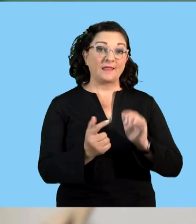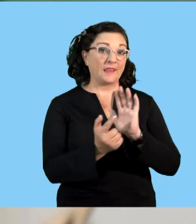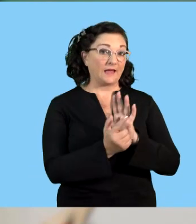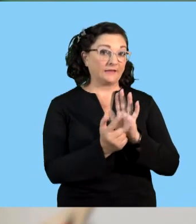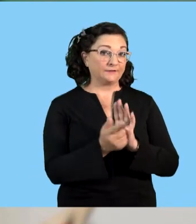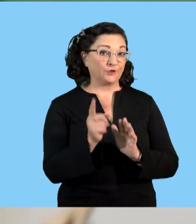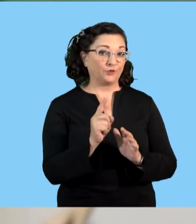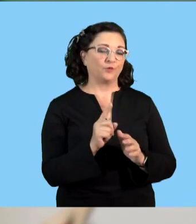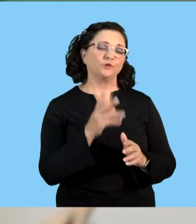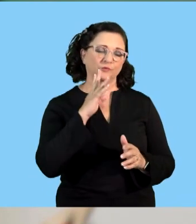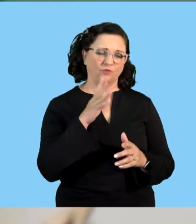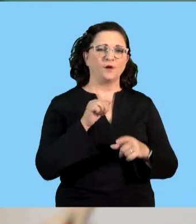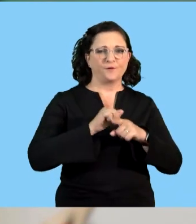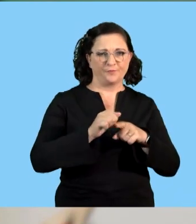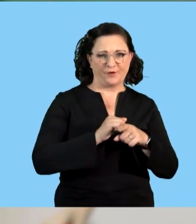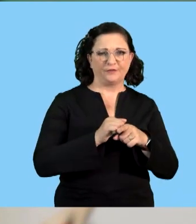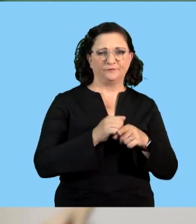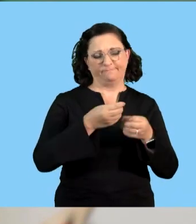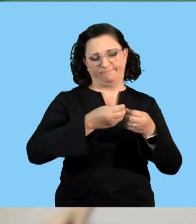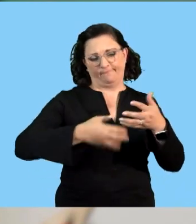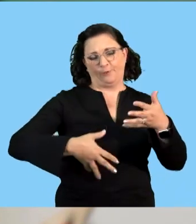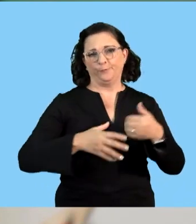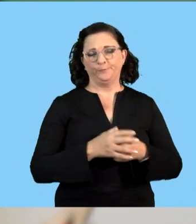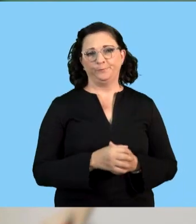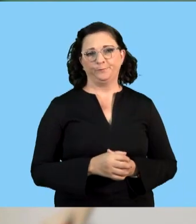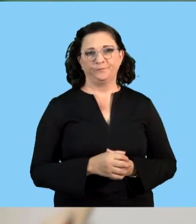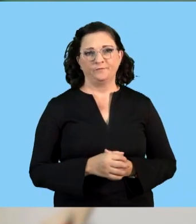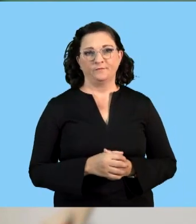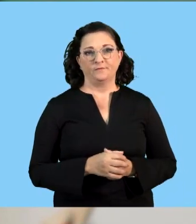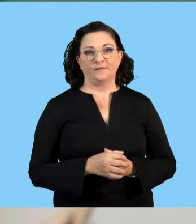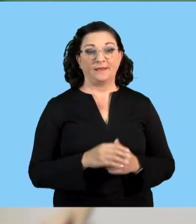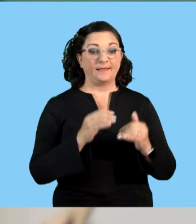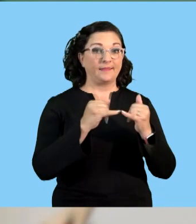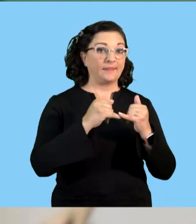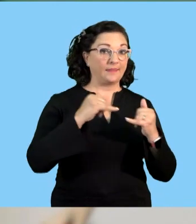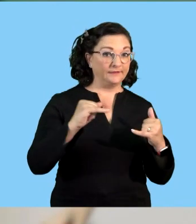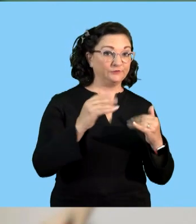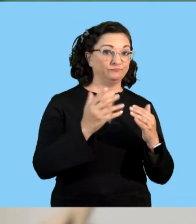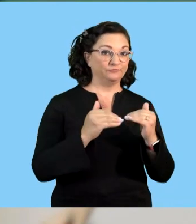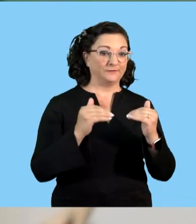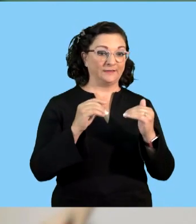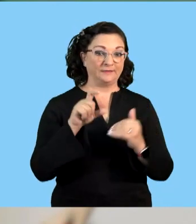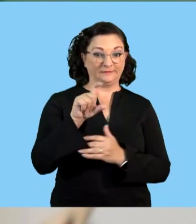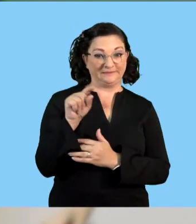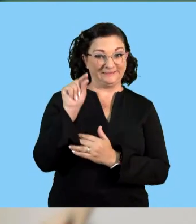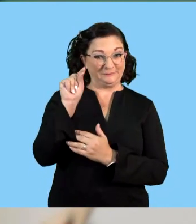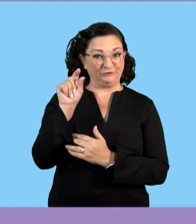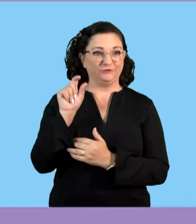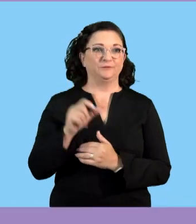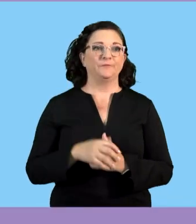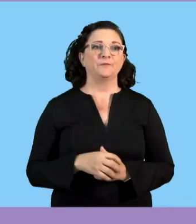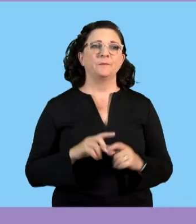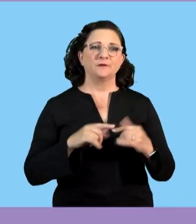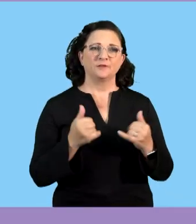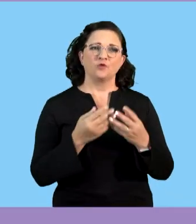So we are going to be doing a few practice applications on solving those equations, linear and exponential. Solve for the